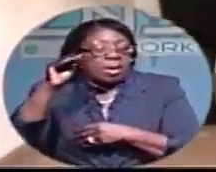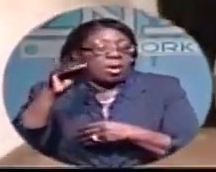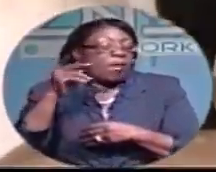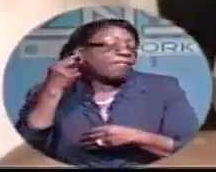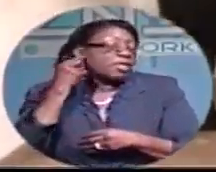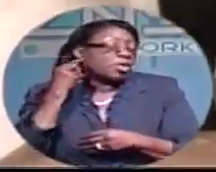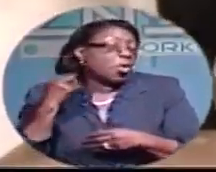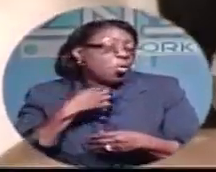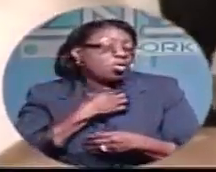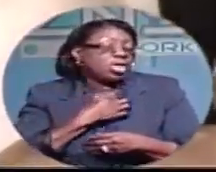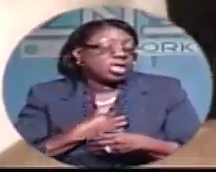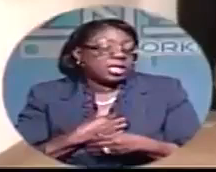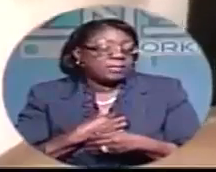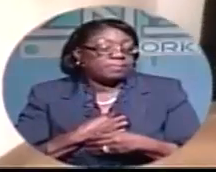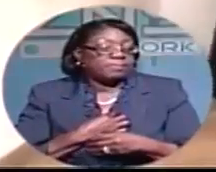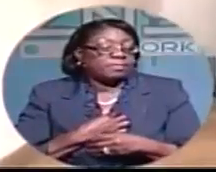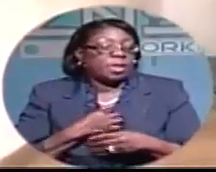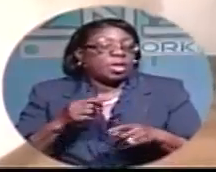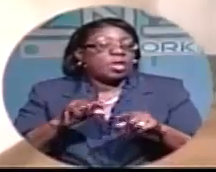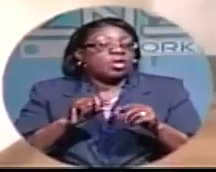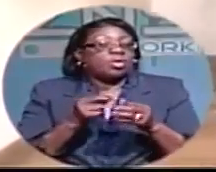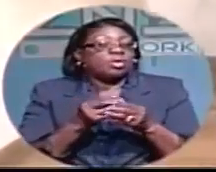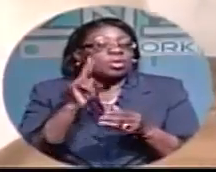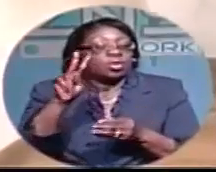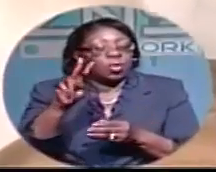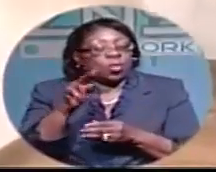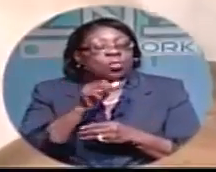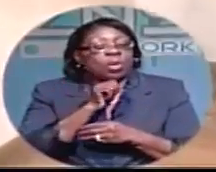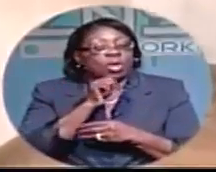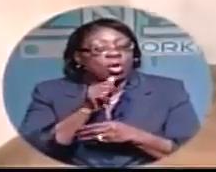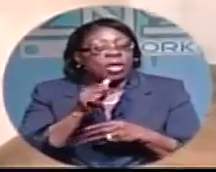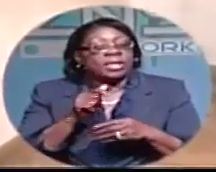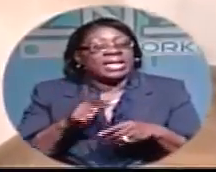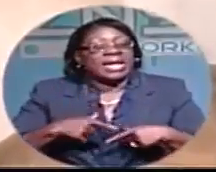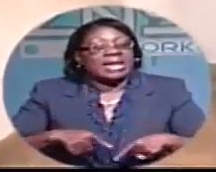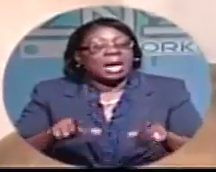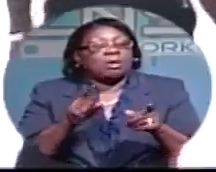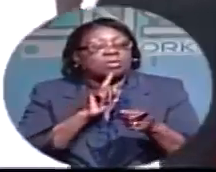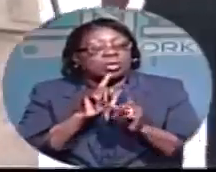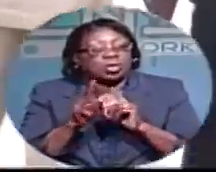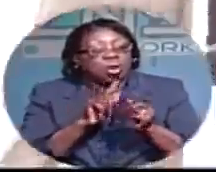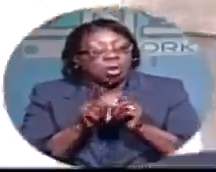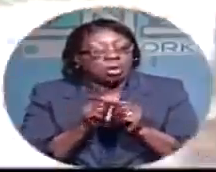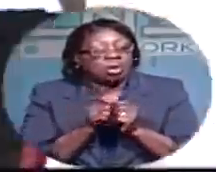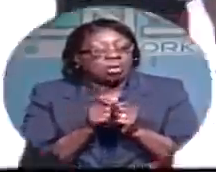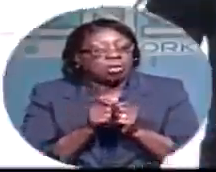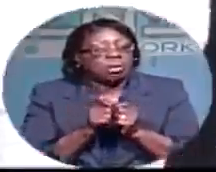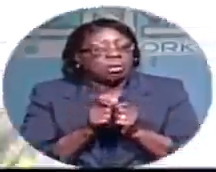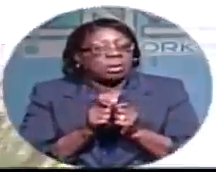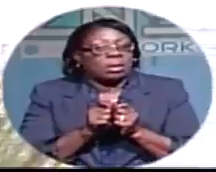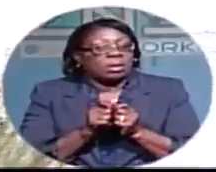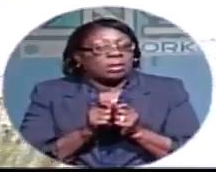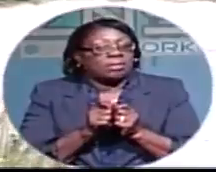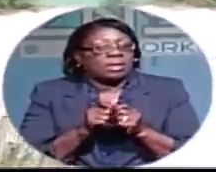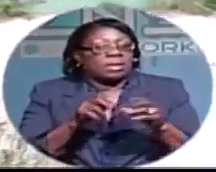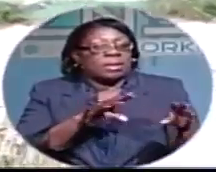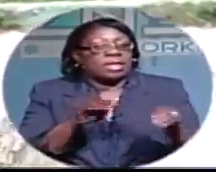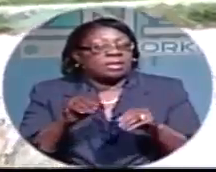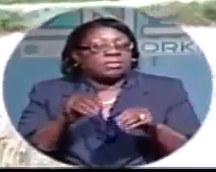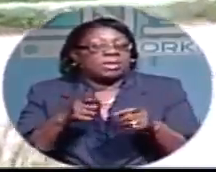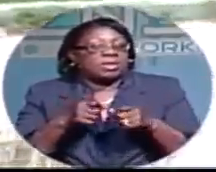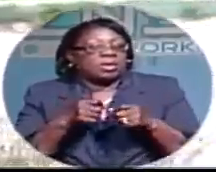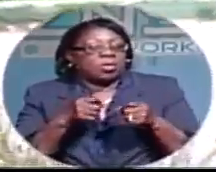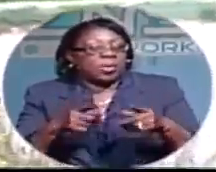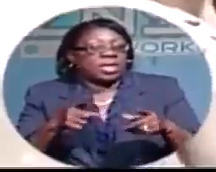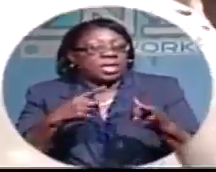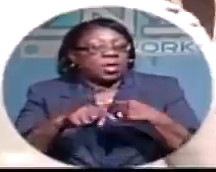at gunpoint. The duo was not required to enter a plea and were remanded to prison. A voluntary bill of indictment, which means the case will be fast-tracked